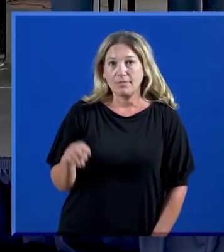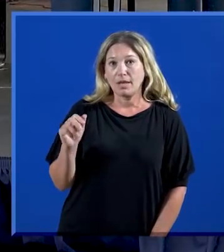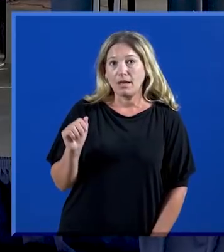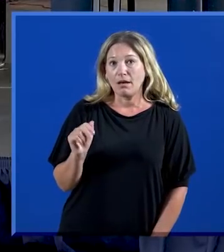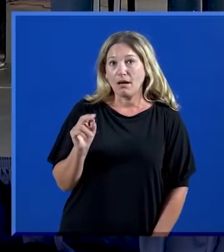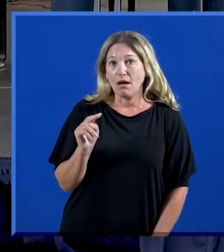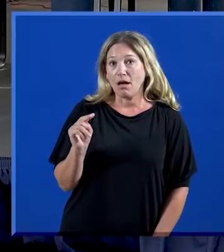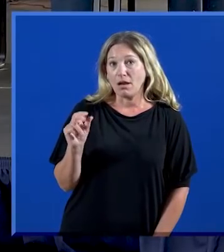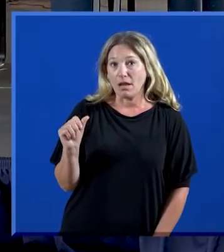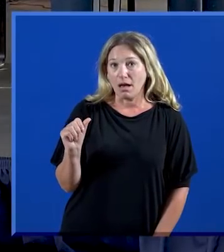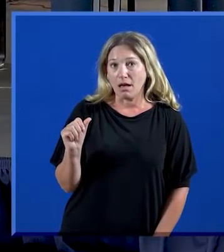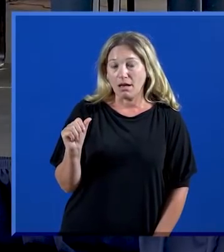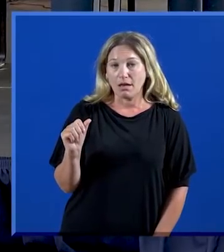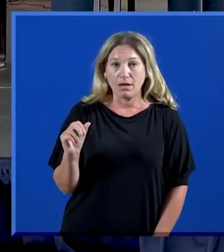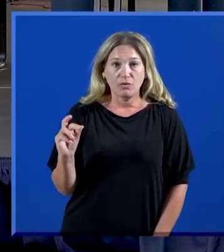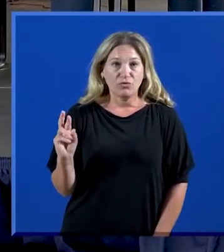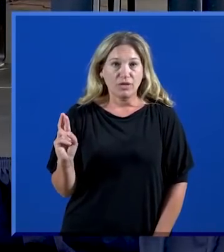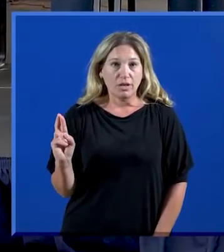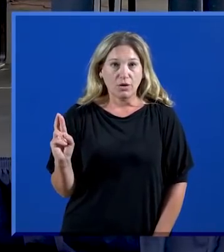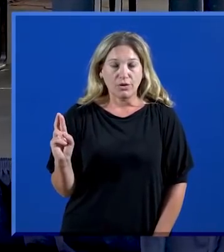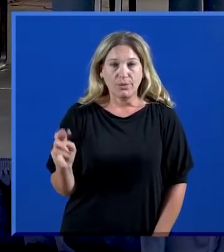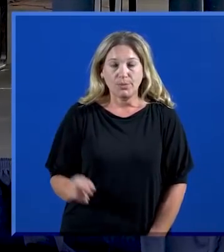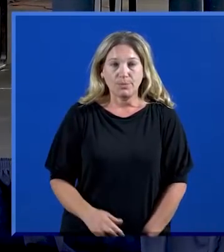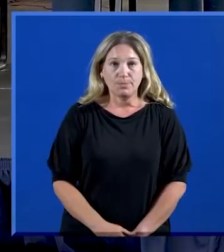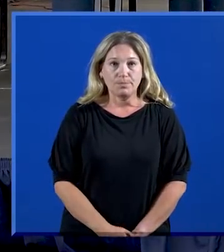Ana Renario.